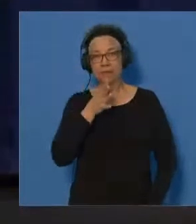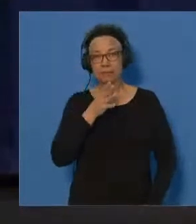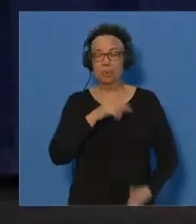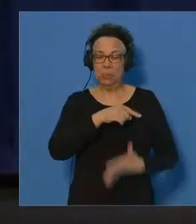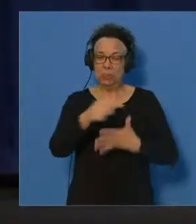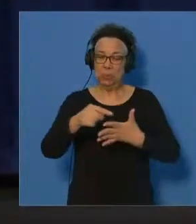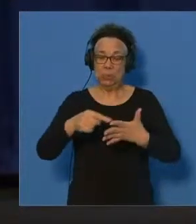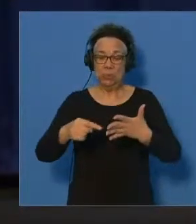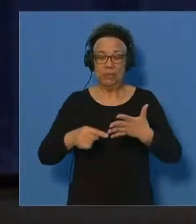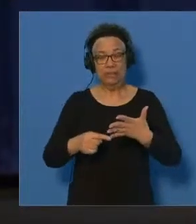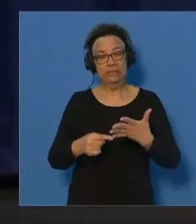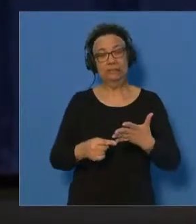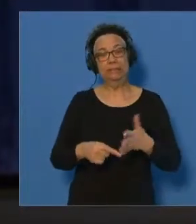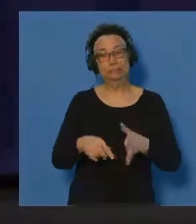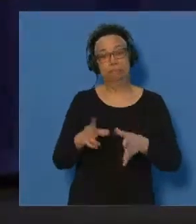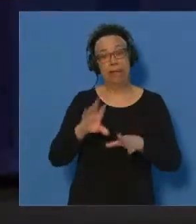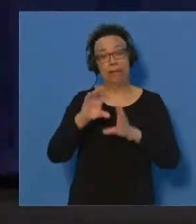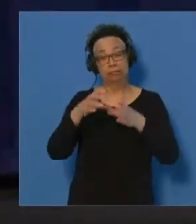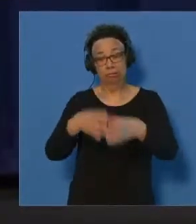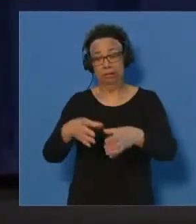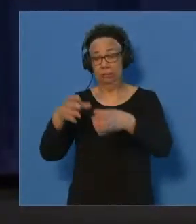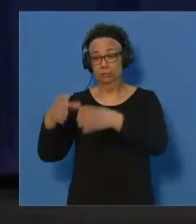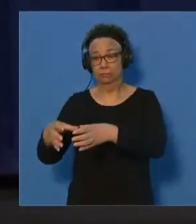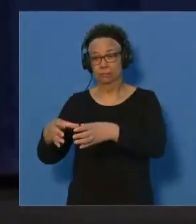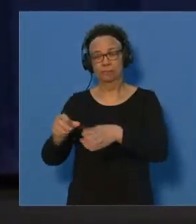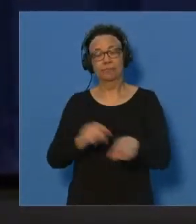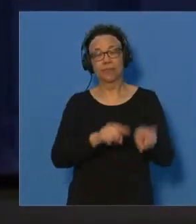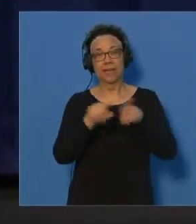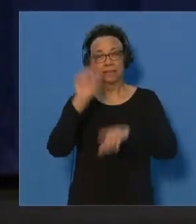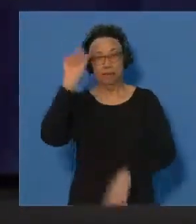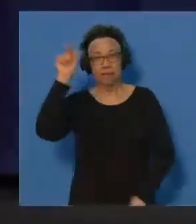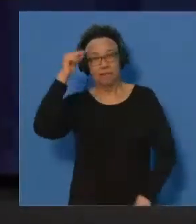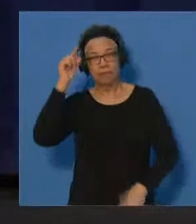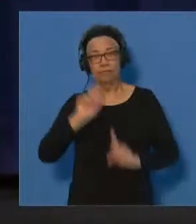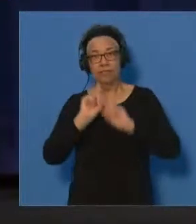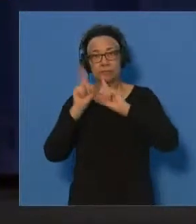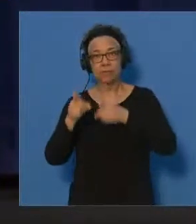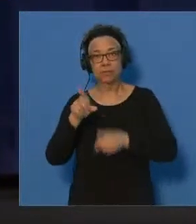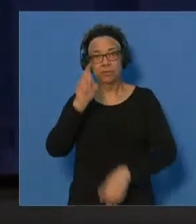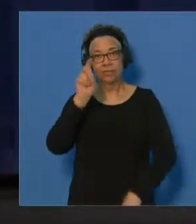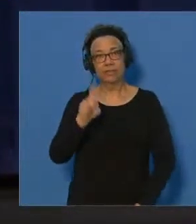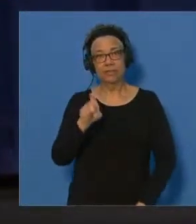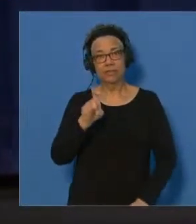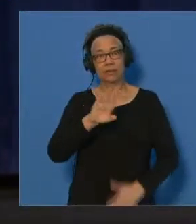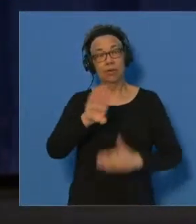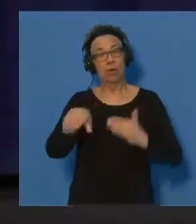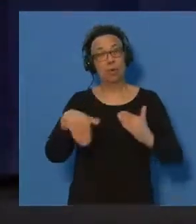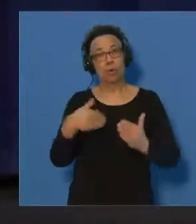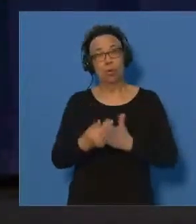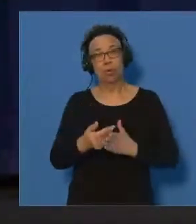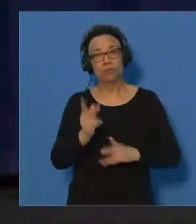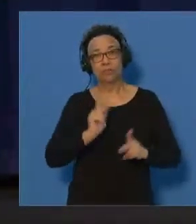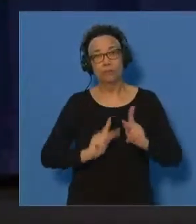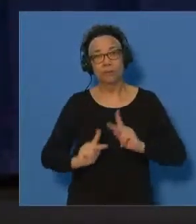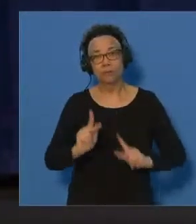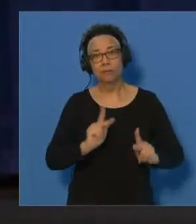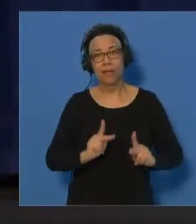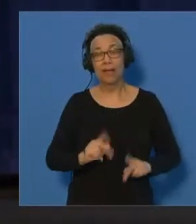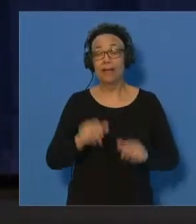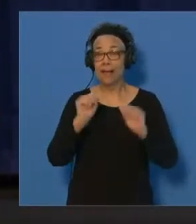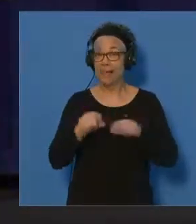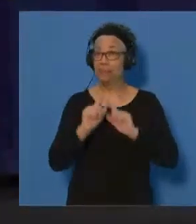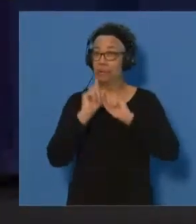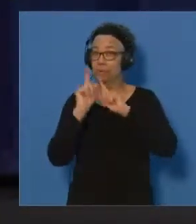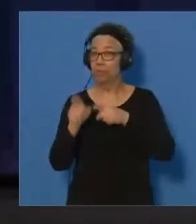category. As the government continues to be responsible its citizens. I can report this